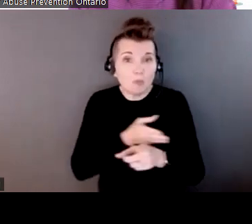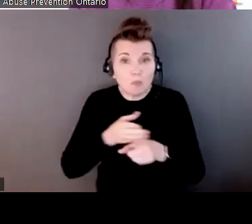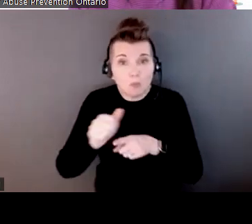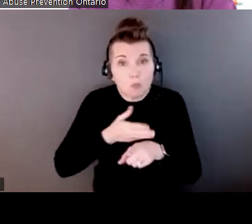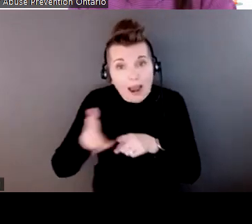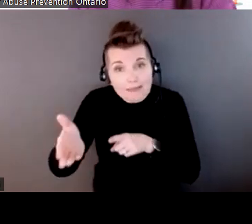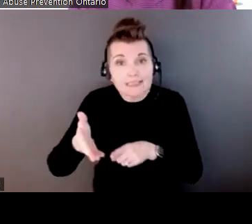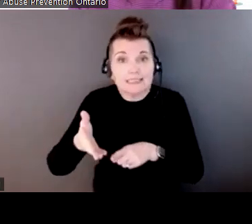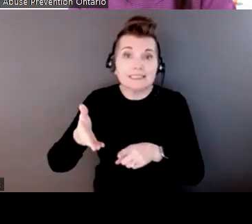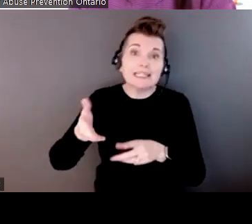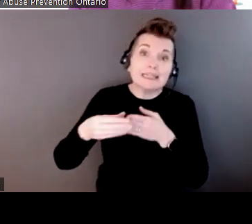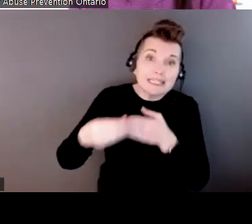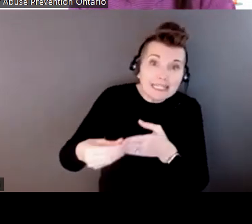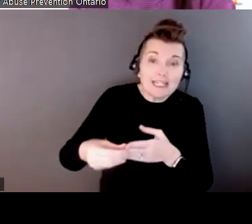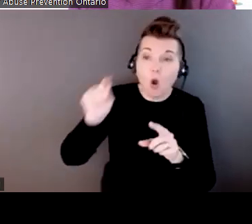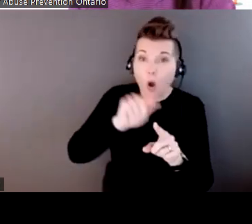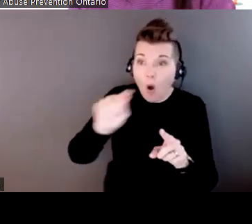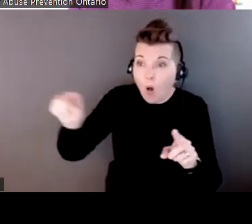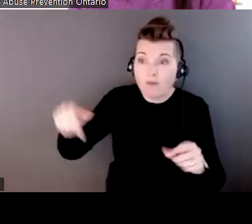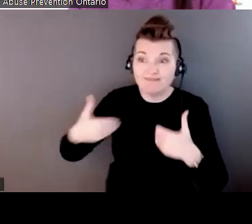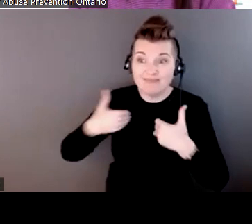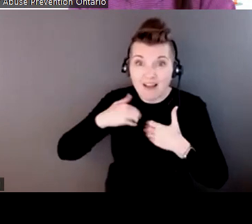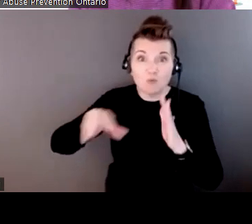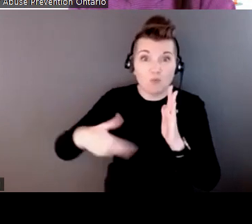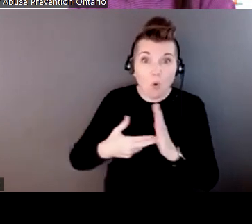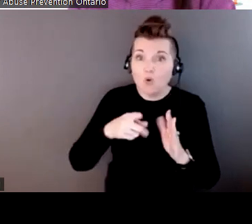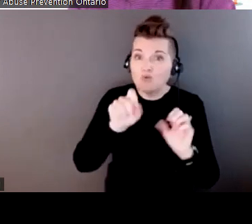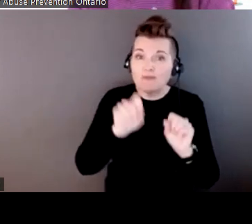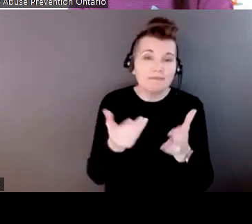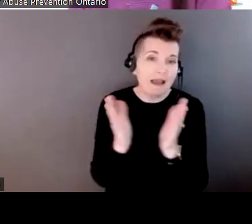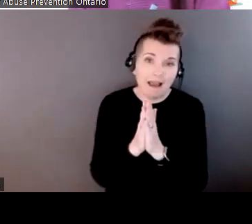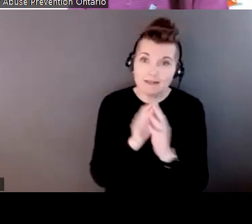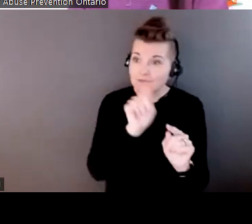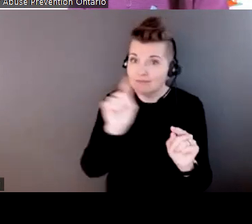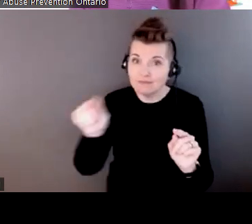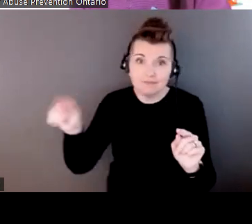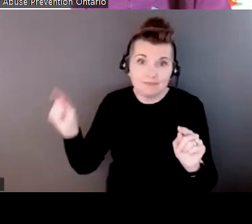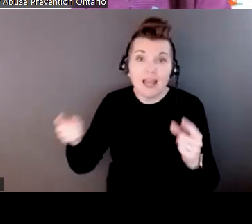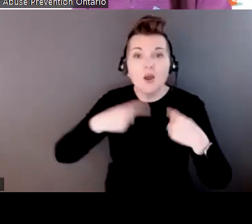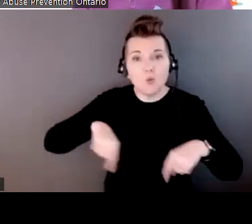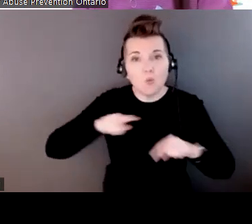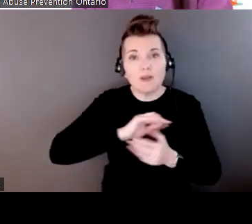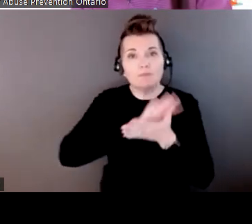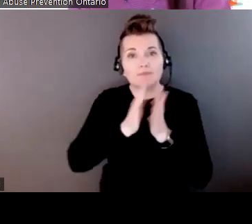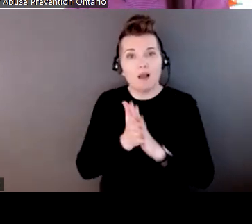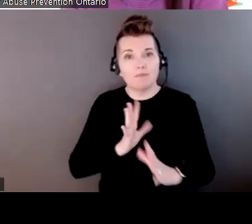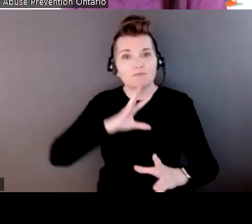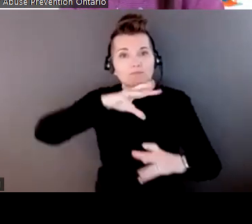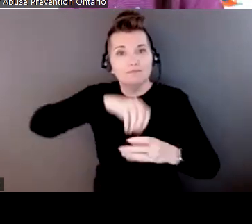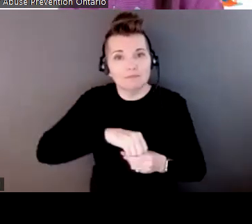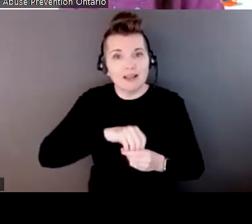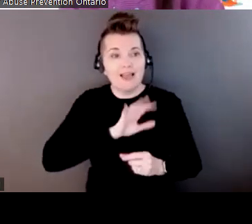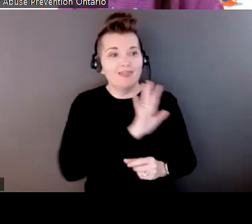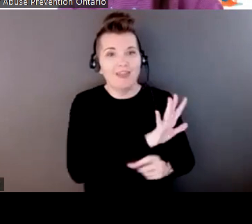supportive roles to the individual. So the question can be asked, right? Then we become part of their circle of care to help support them and the